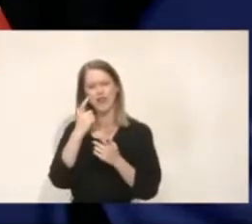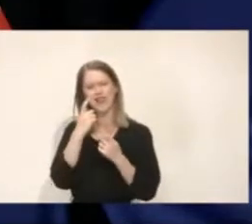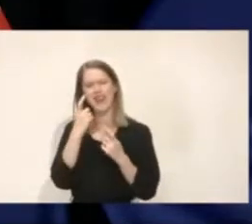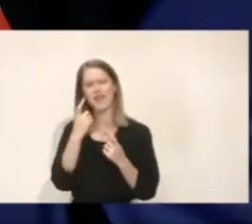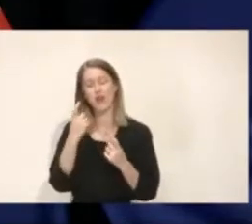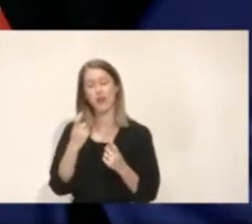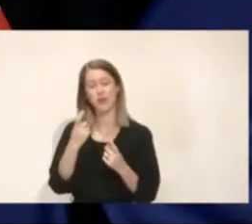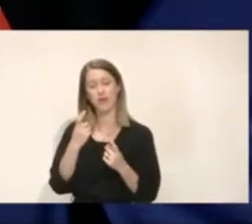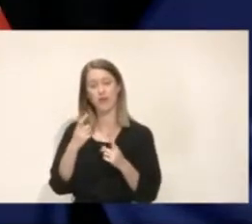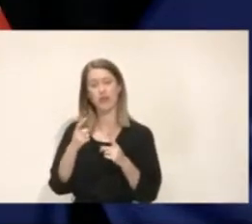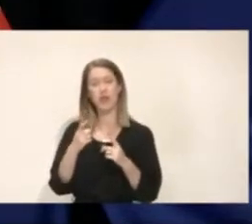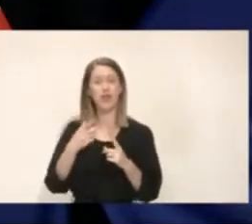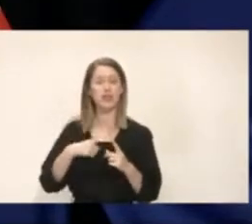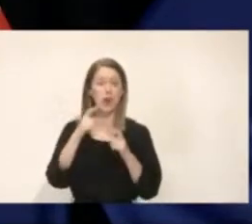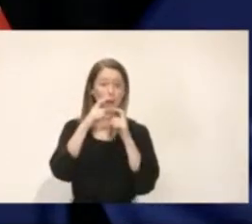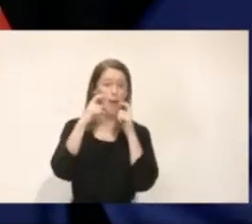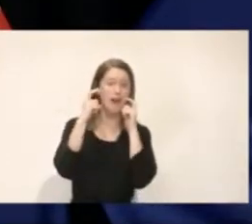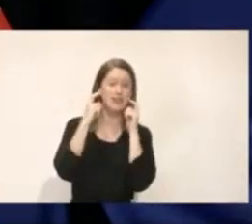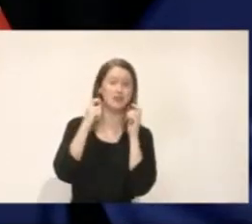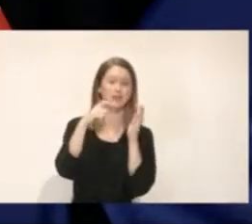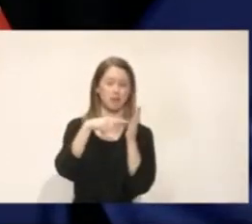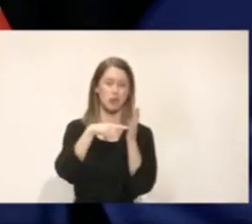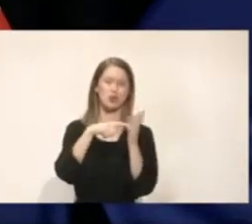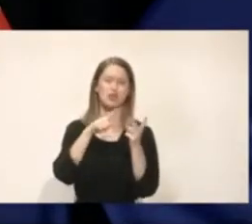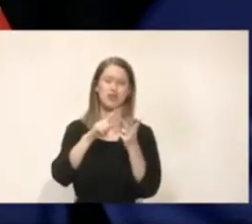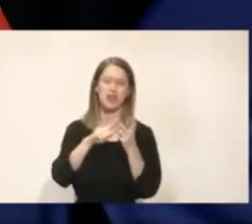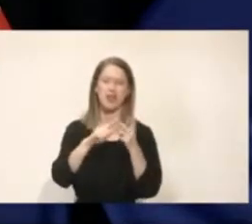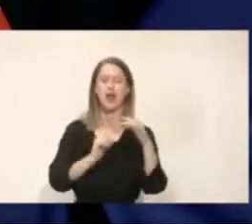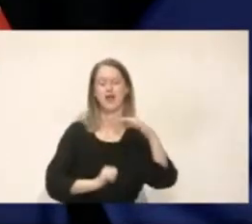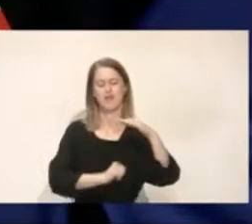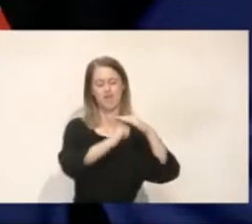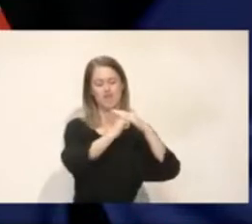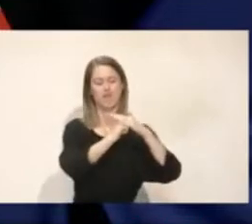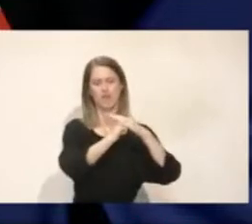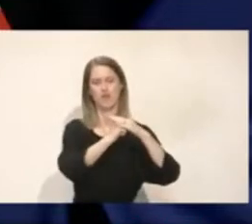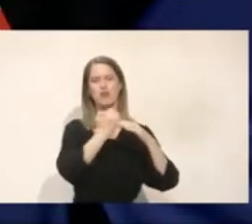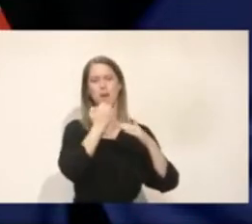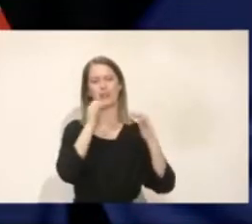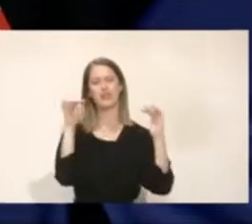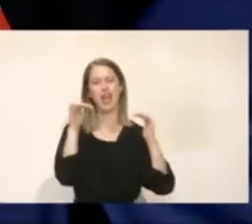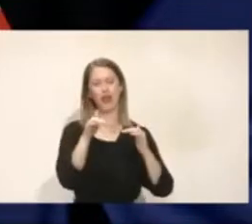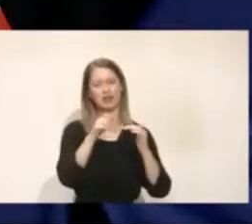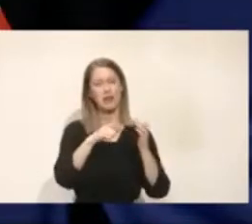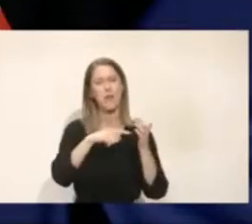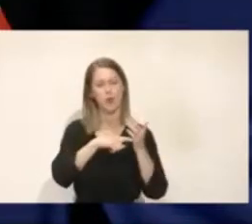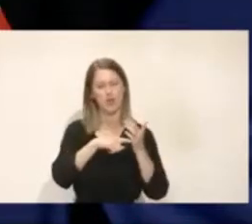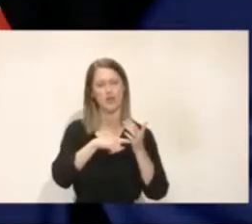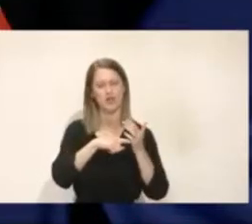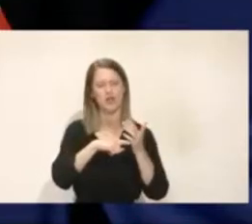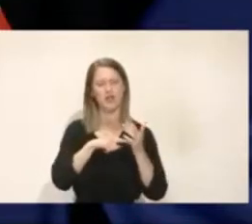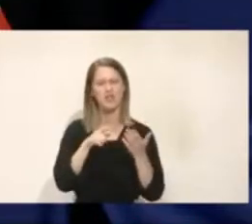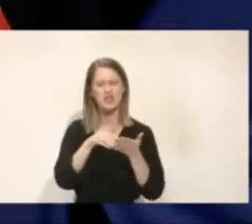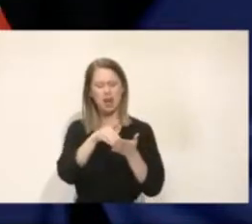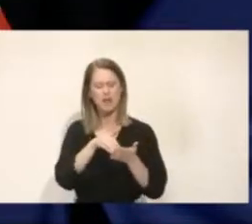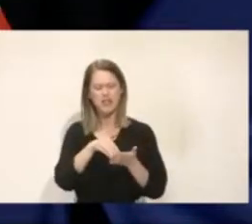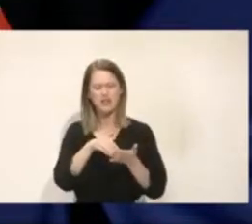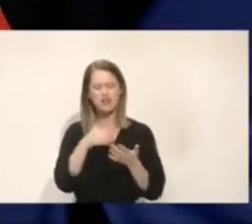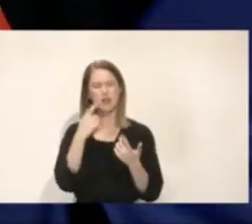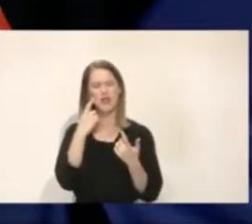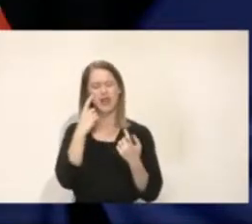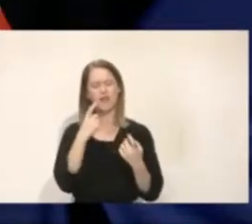things like mask use are so important, those gathering restrictions and keeping the settings where they are, because those are the things that really just say to us we need to